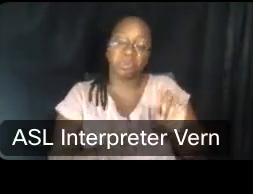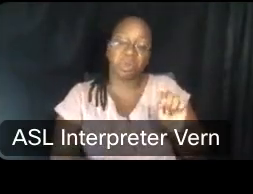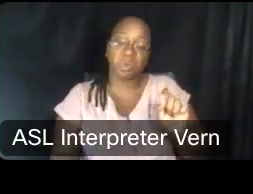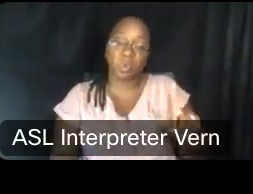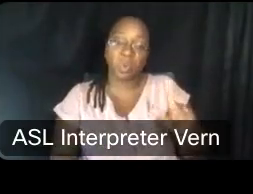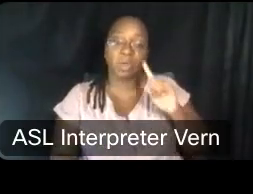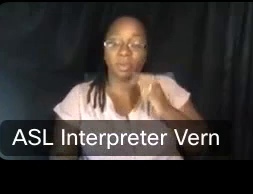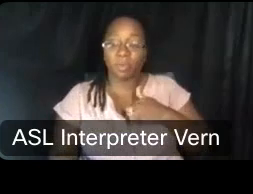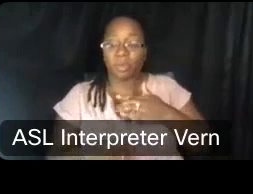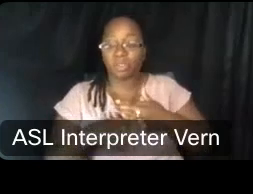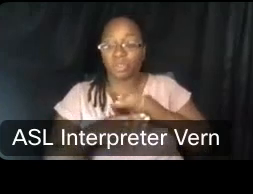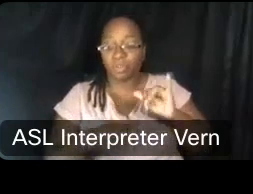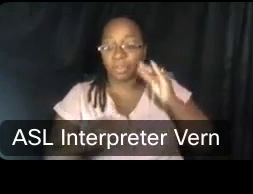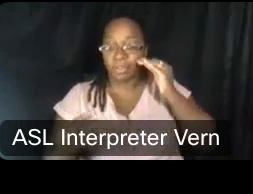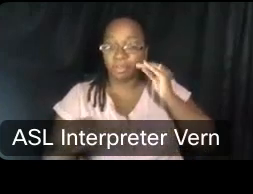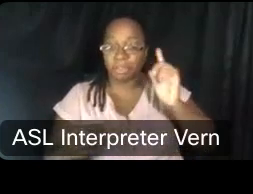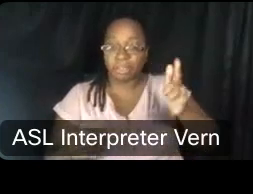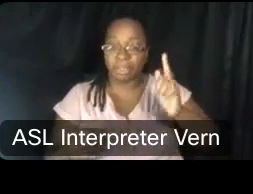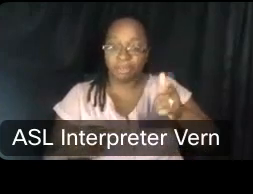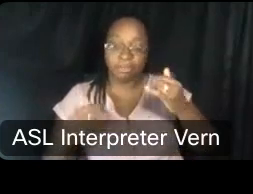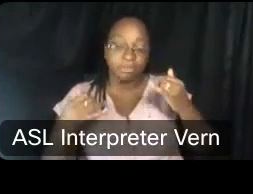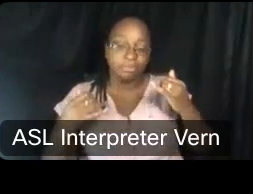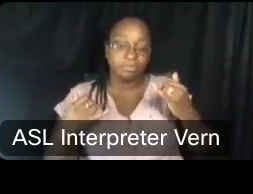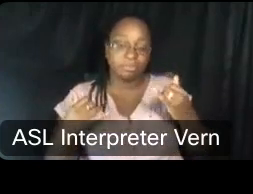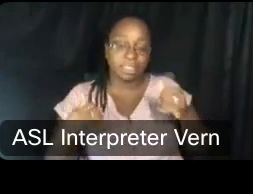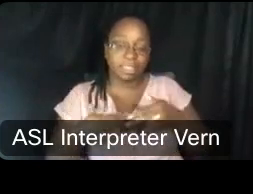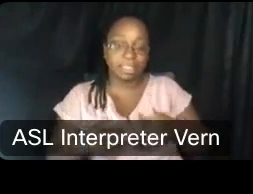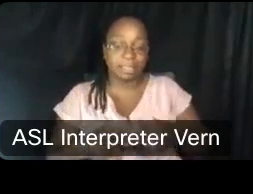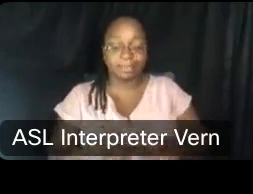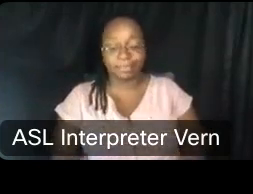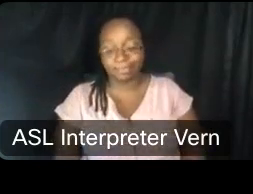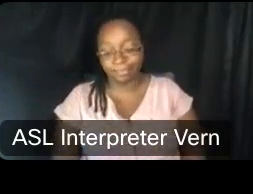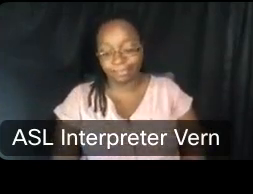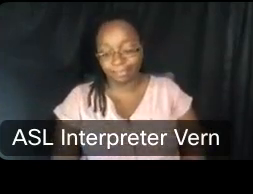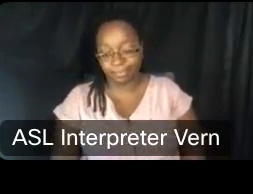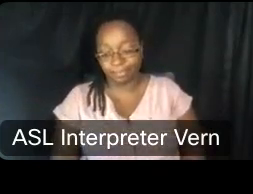information later on in this slide deck.